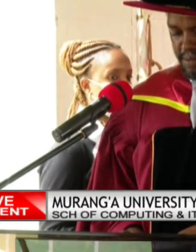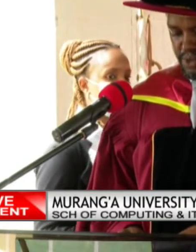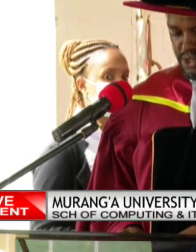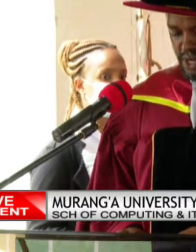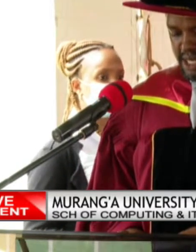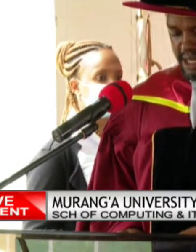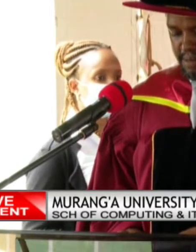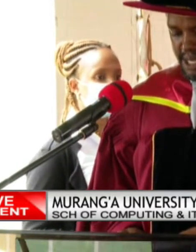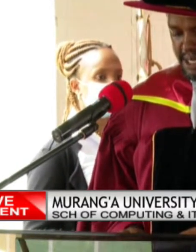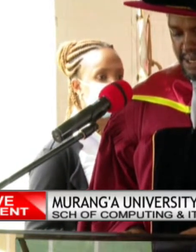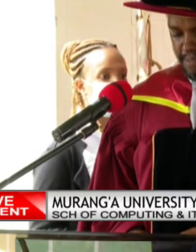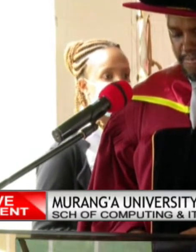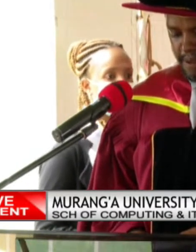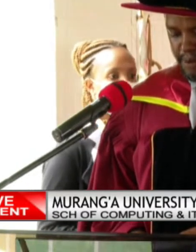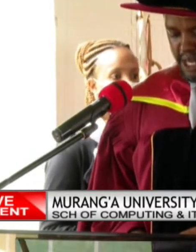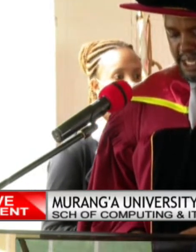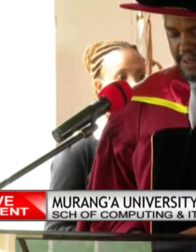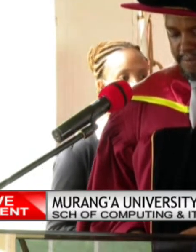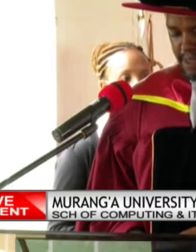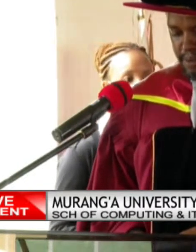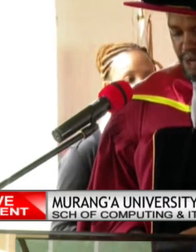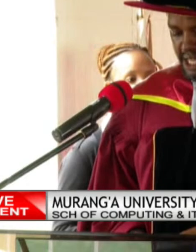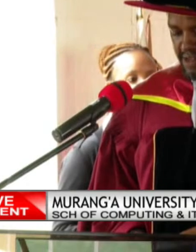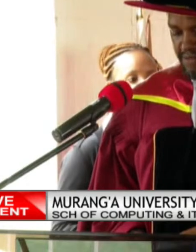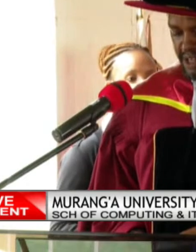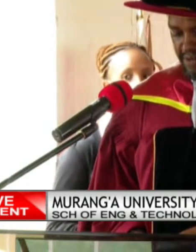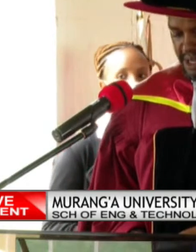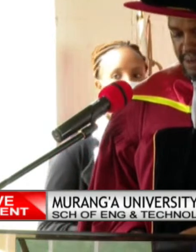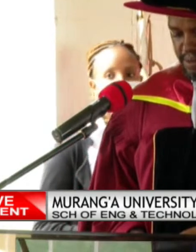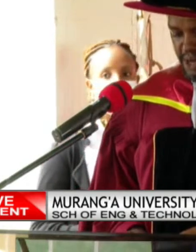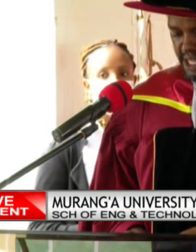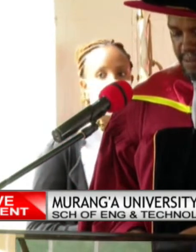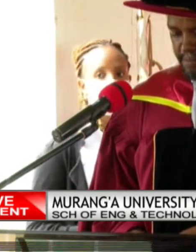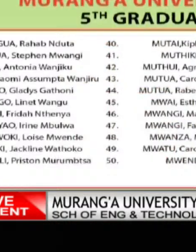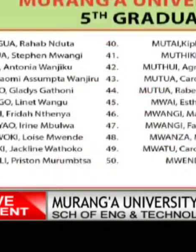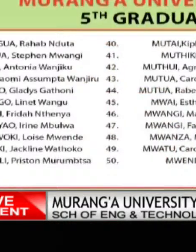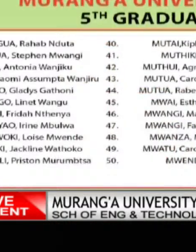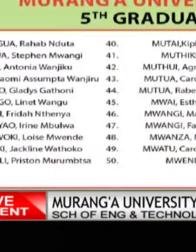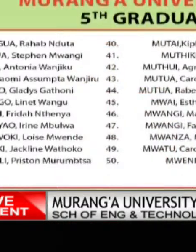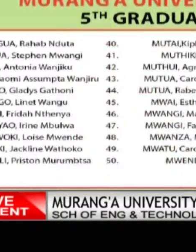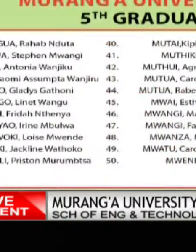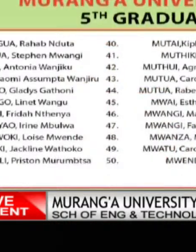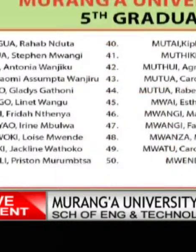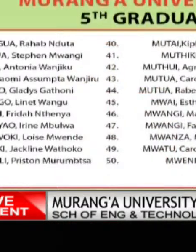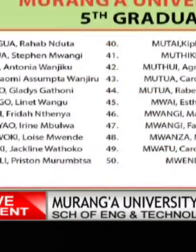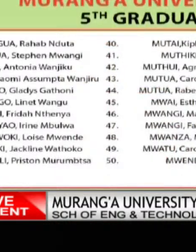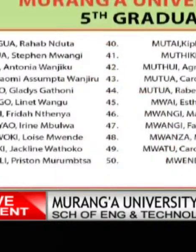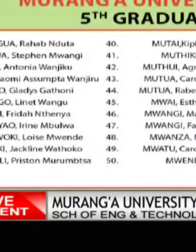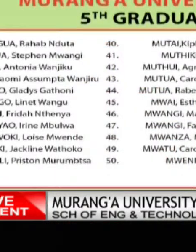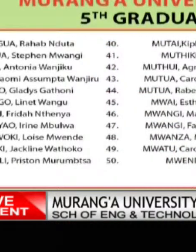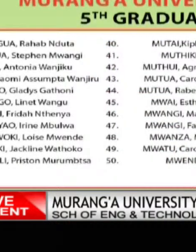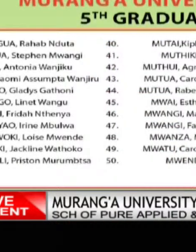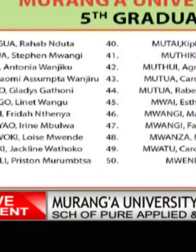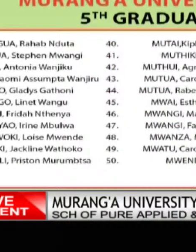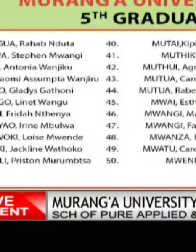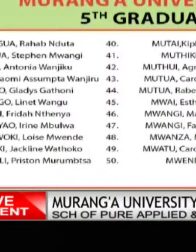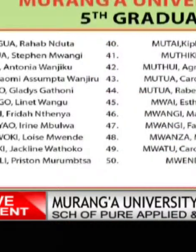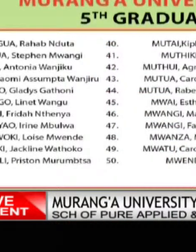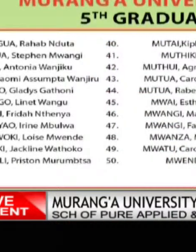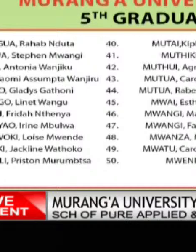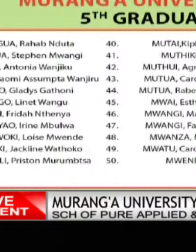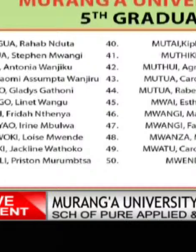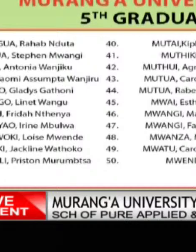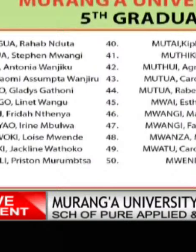Caroline, Mutua Rebecca, Mwai, Mwangi Favor, Mwangi Magdaret,